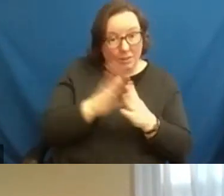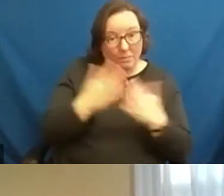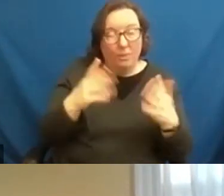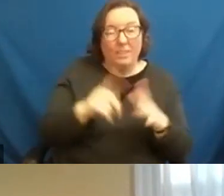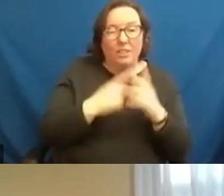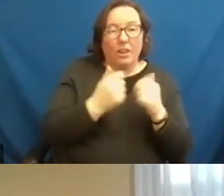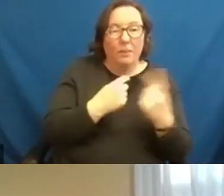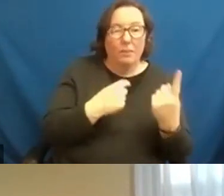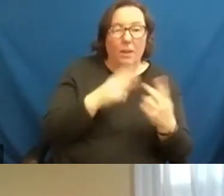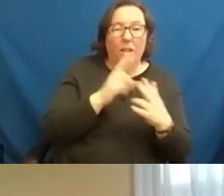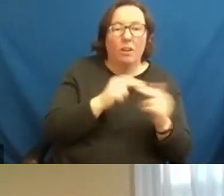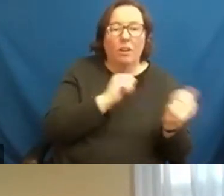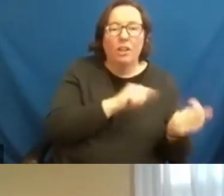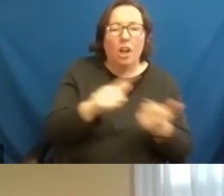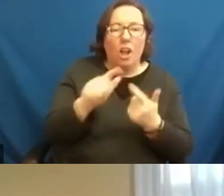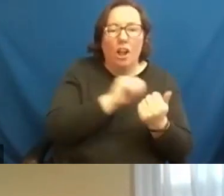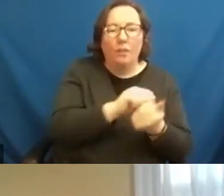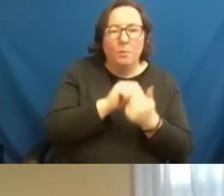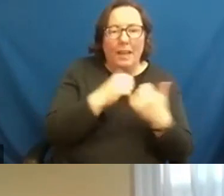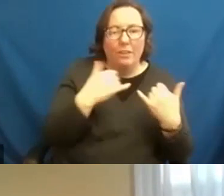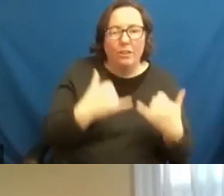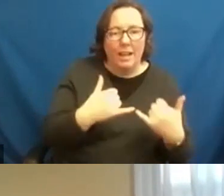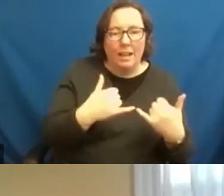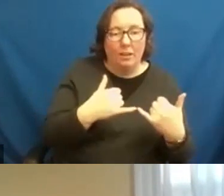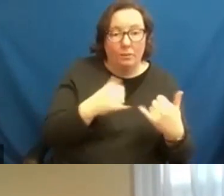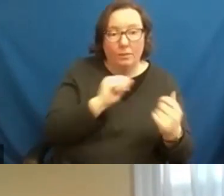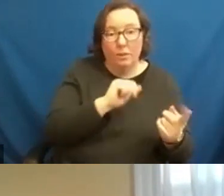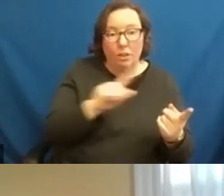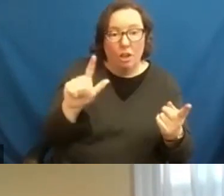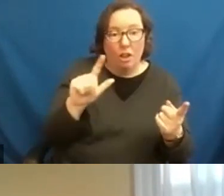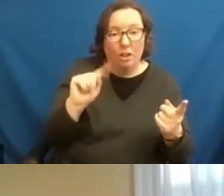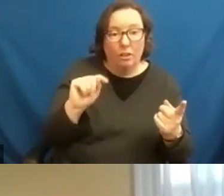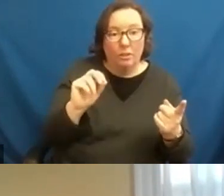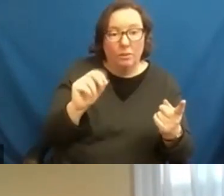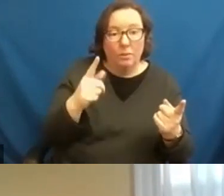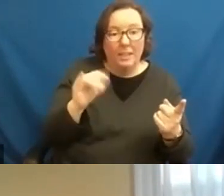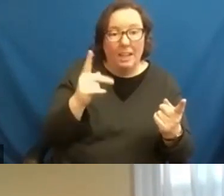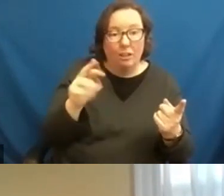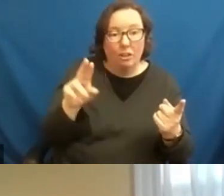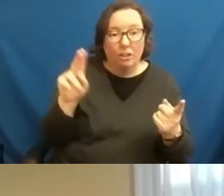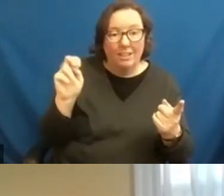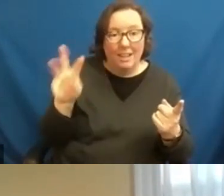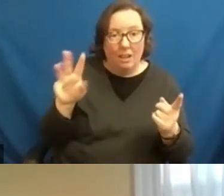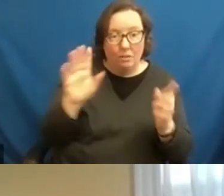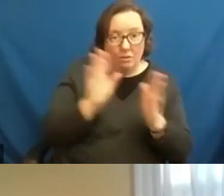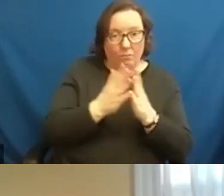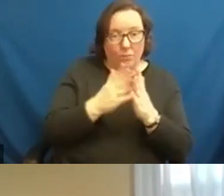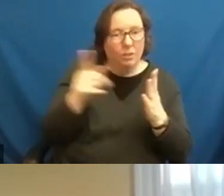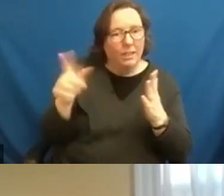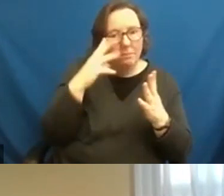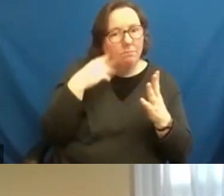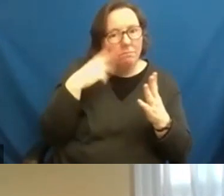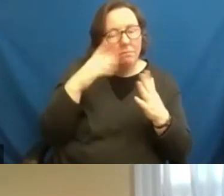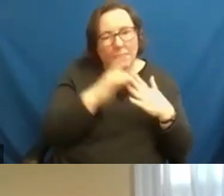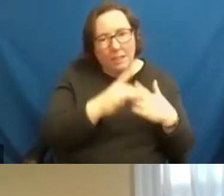Now, and I'm quite confident that his experiences in guiding Chicago and Charlotte